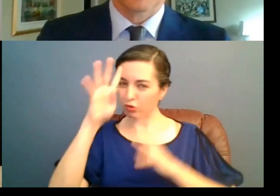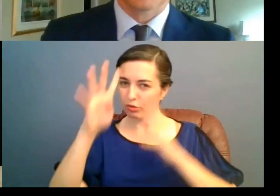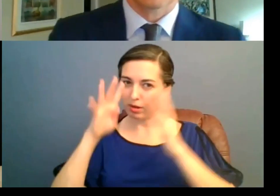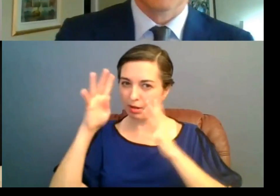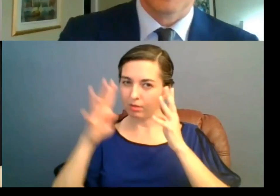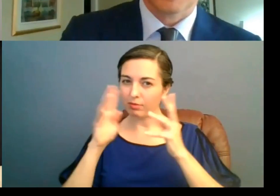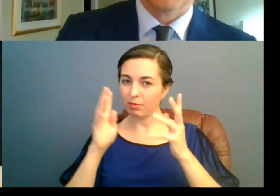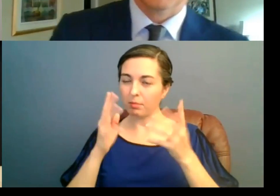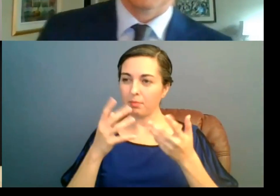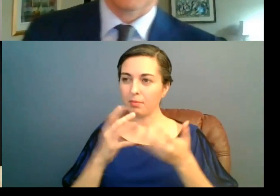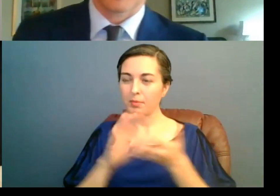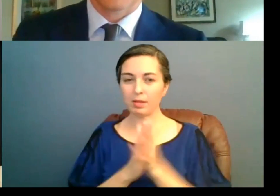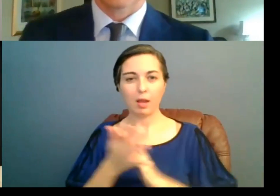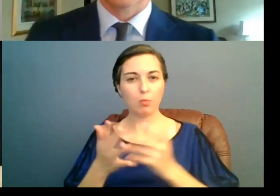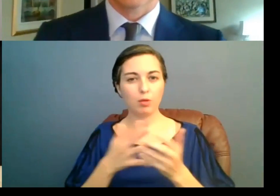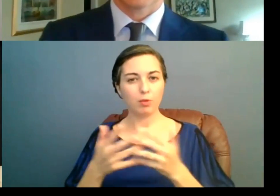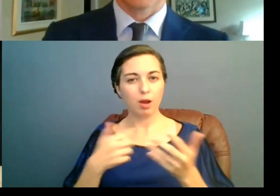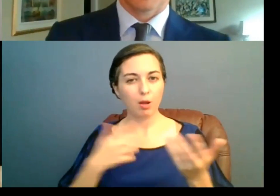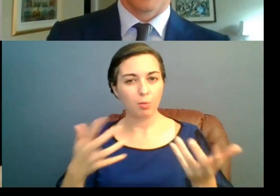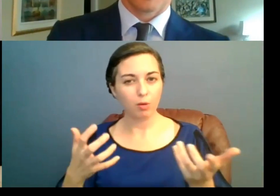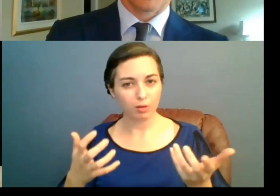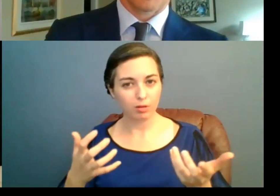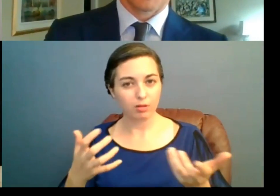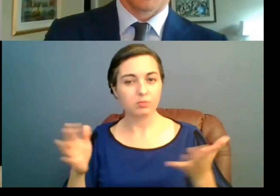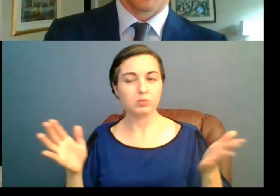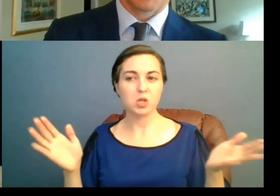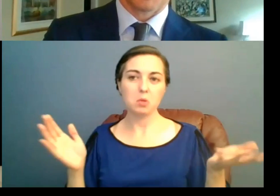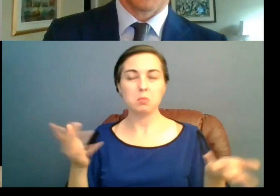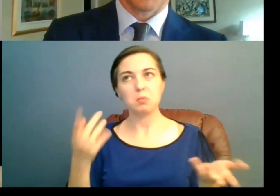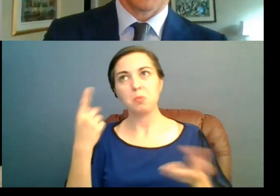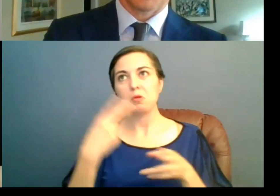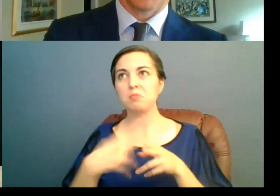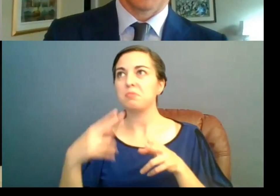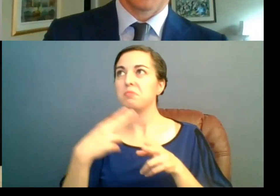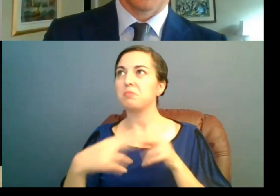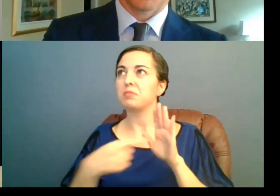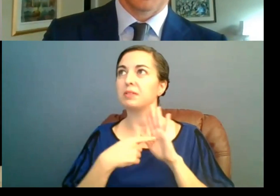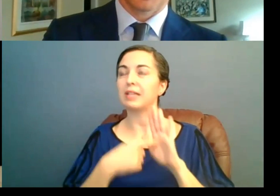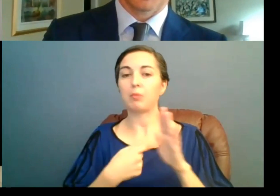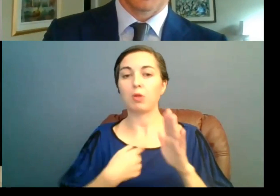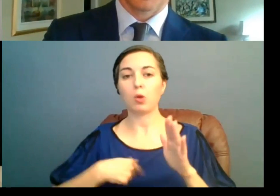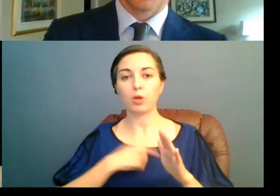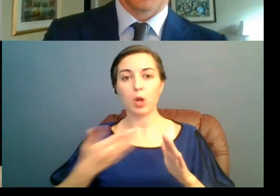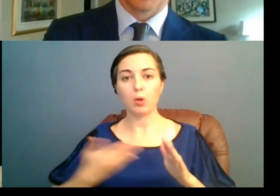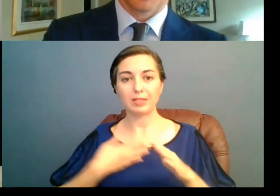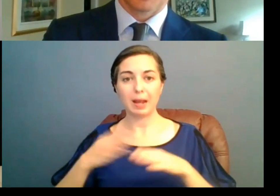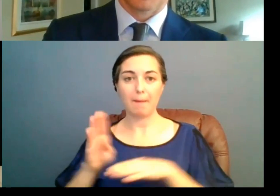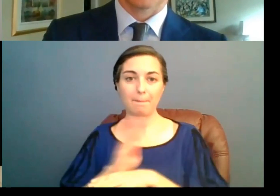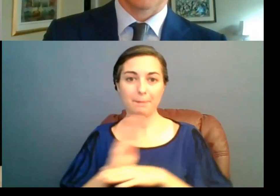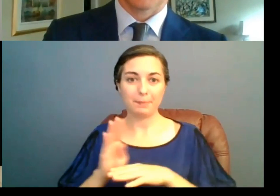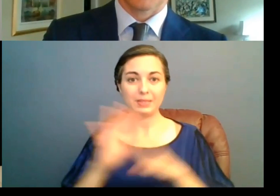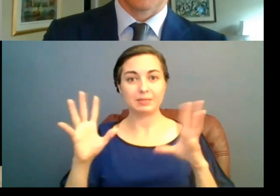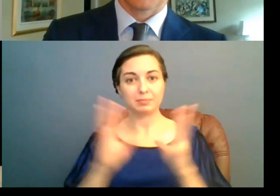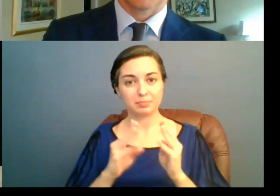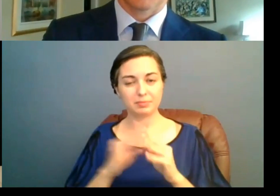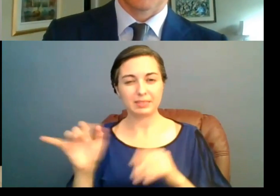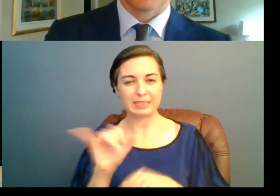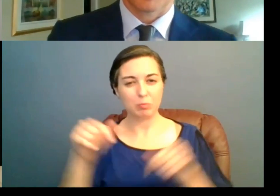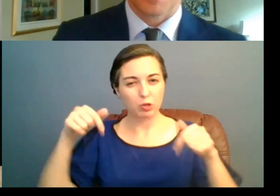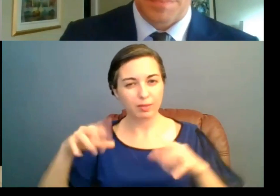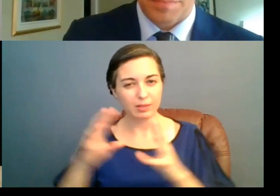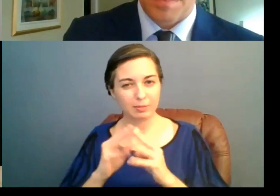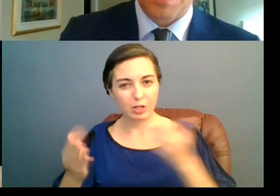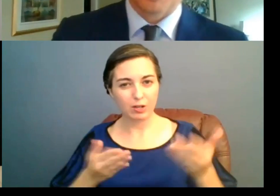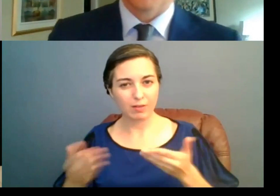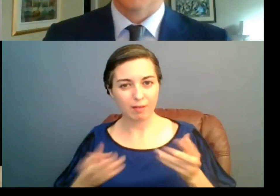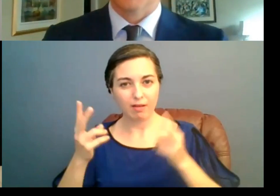So a small example is that we hosted a business summit, very similar to this, where you invite guest speakers from various companies around the